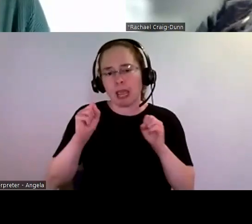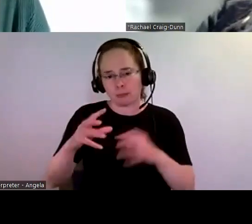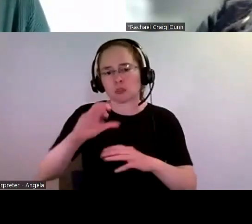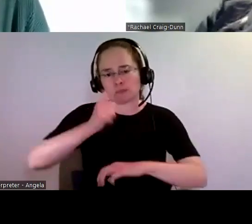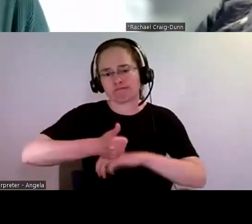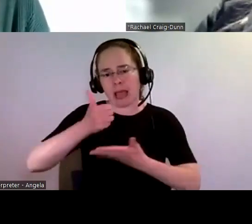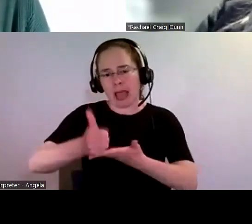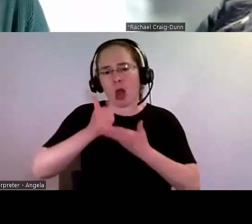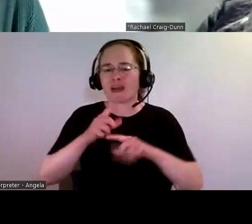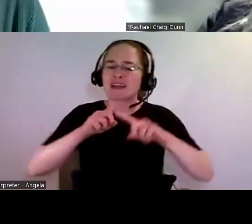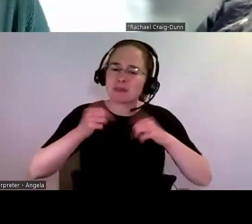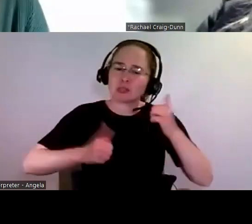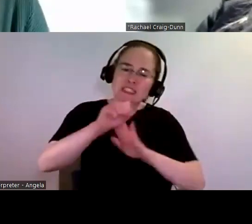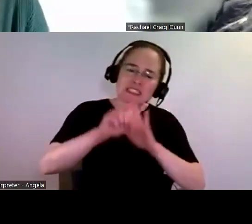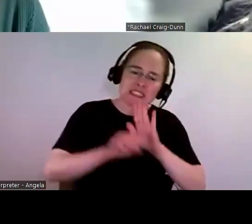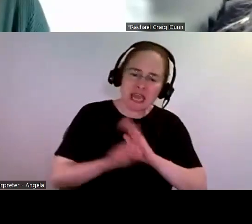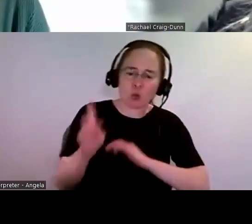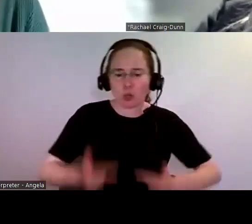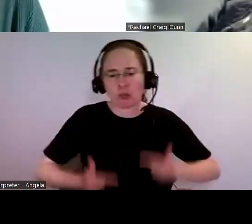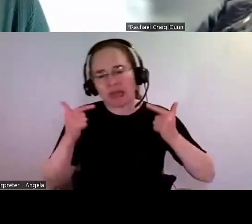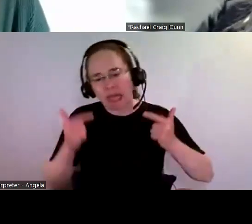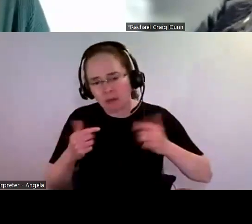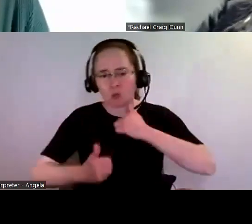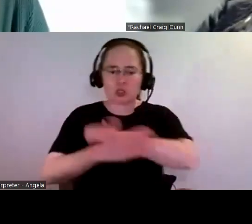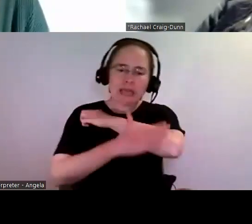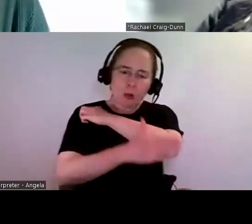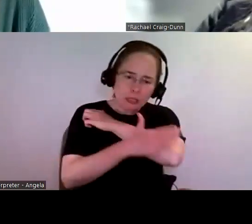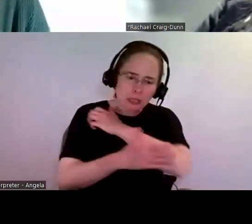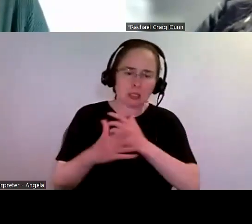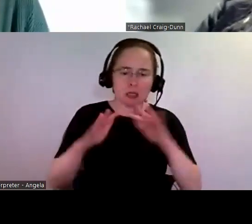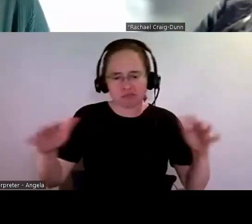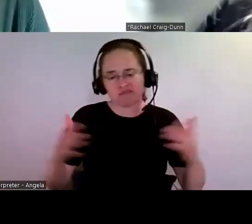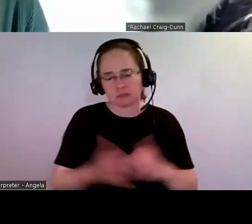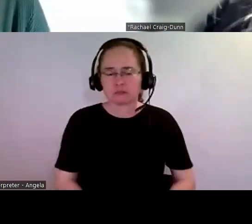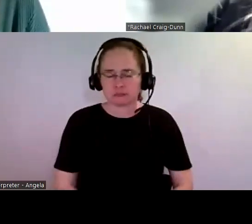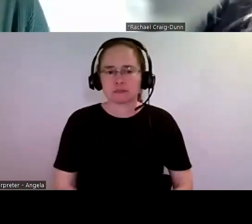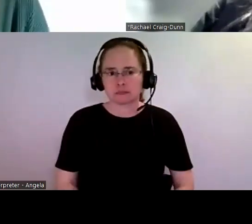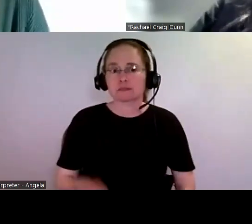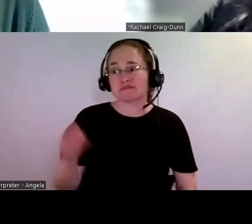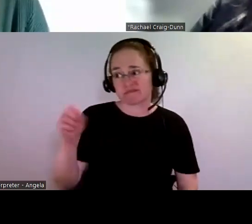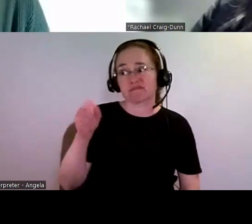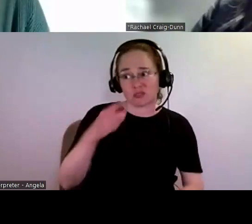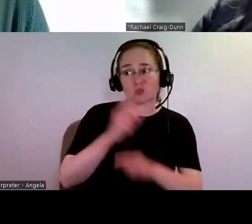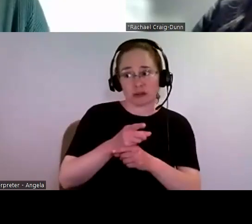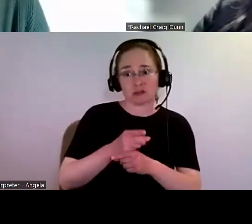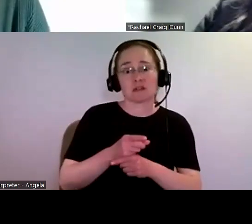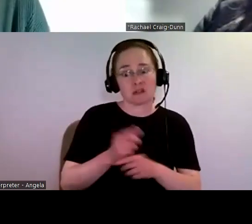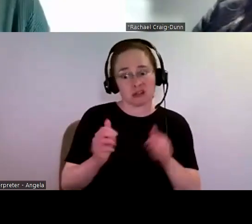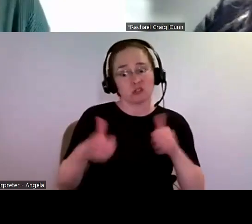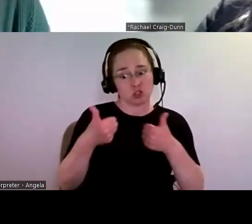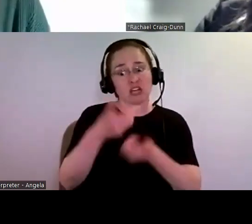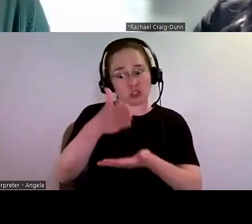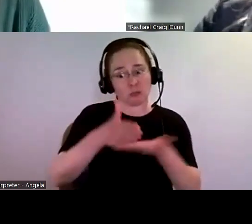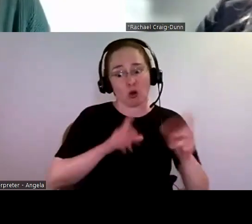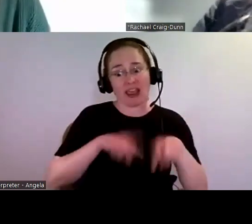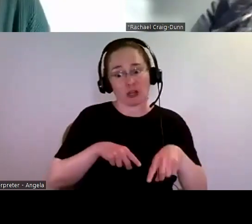depends on what state and county you're in and what the laws are in that state and county. That's the most challenging part of